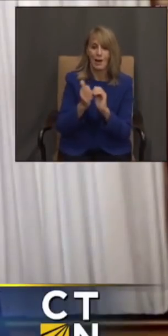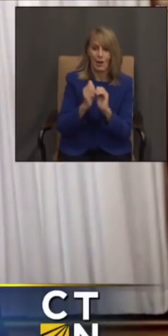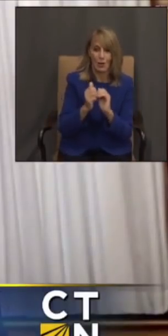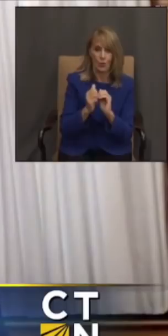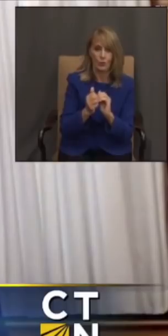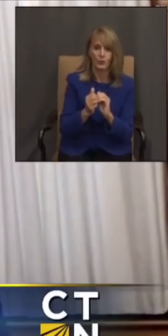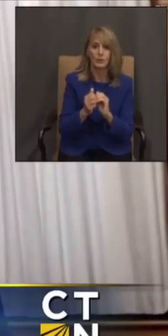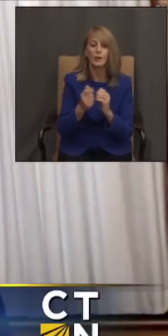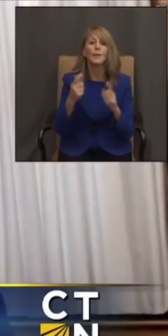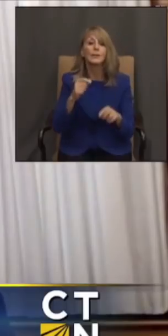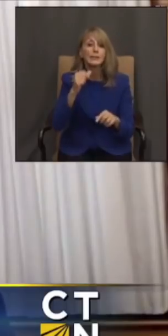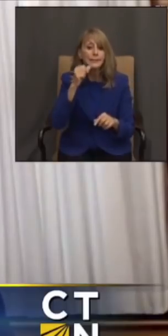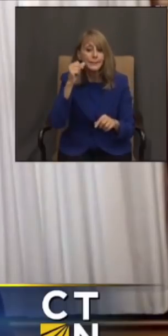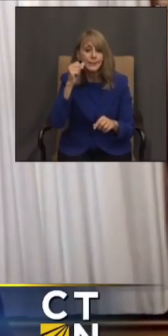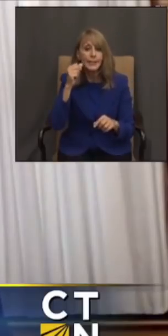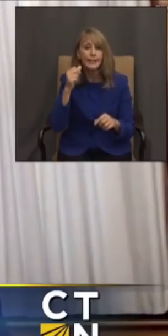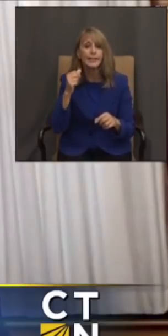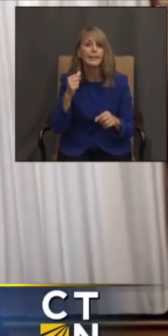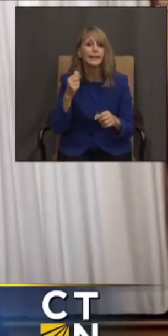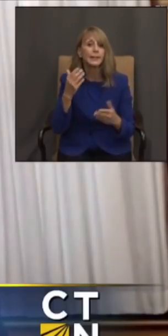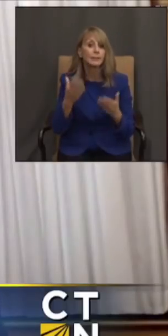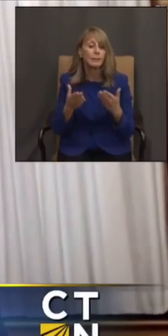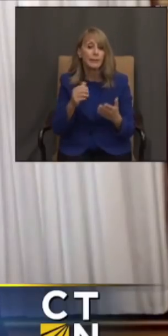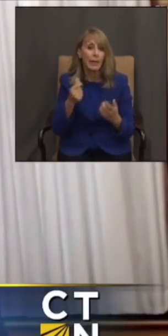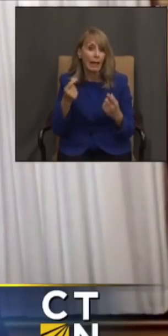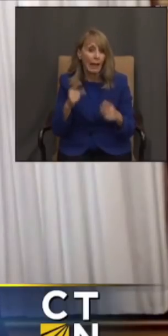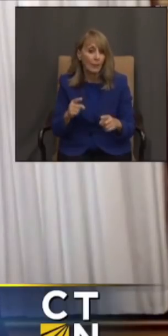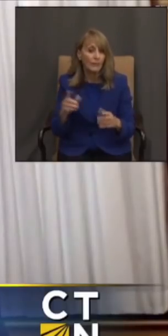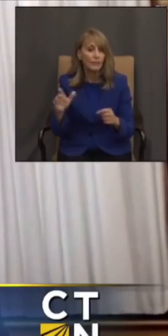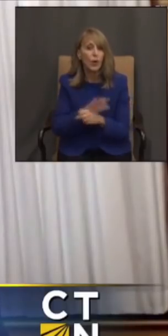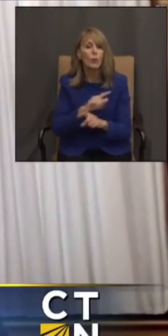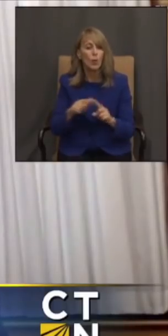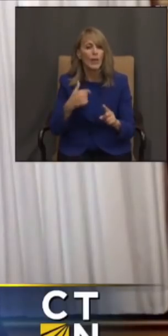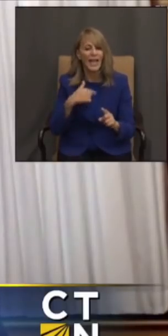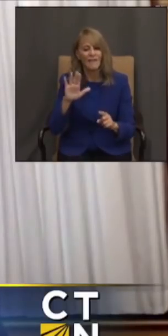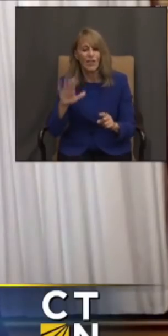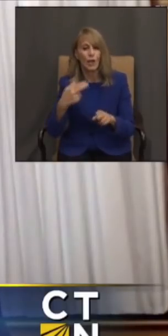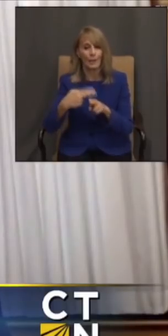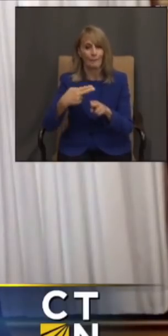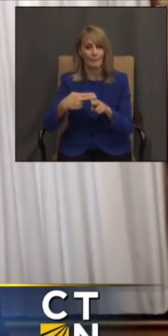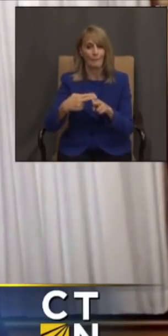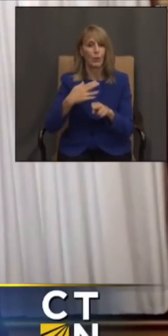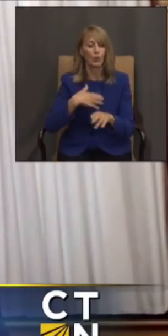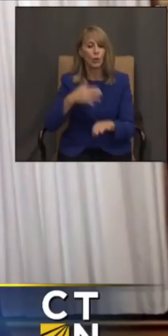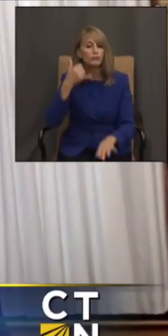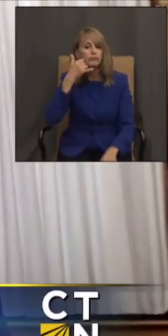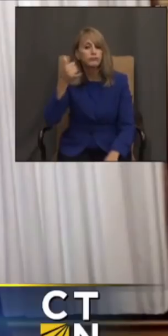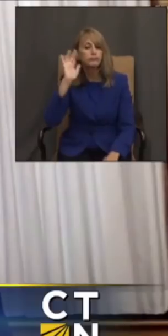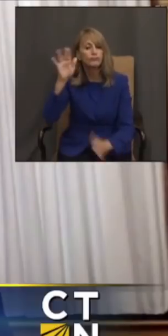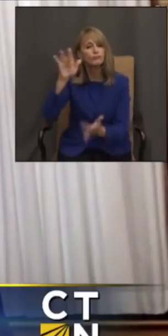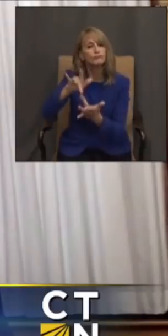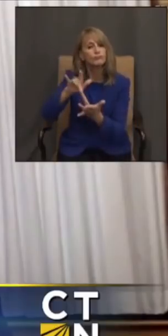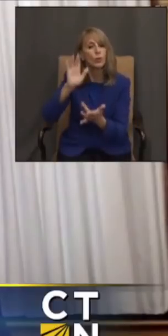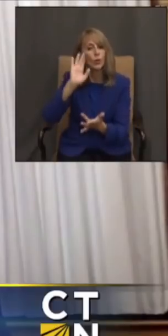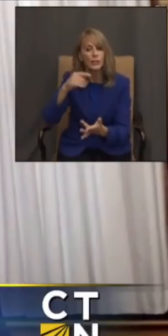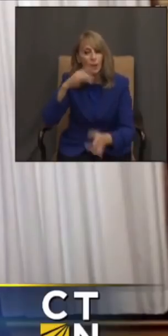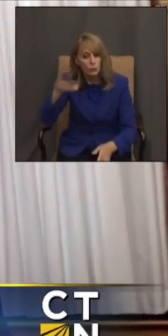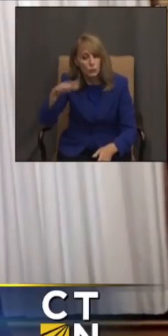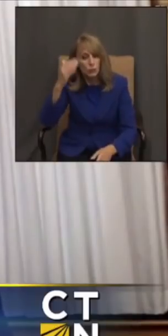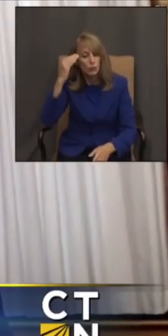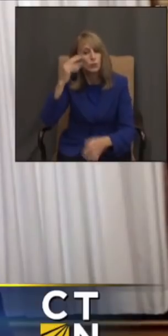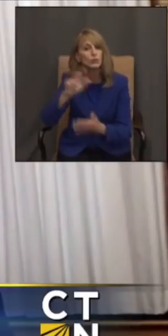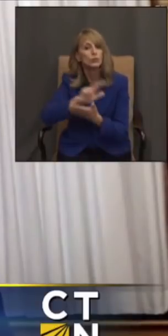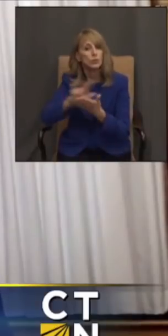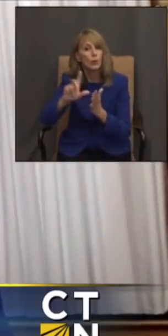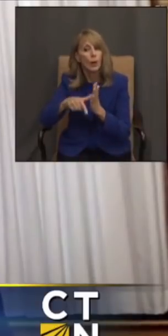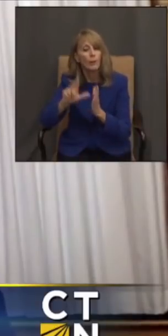For people yesterday or today, that may not have happened in every case, but we have their contact information, and if necessary, they'll be reached out to make sure they know when to come